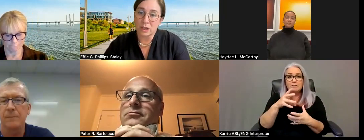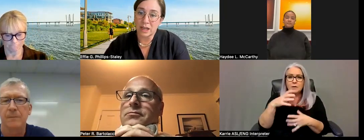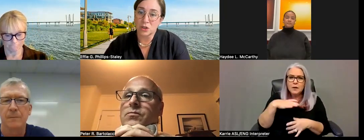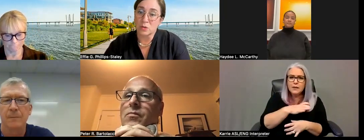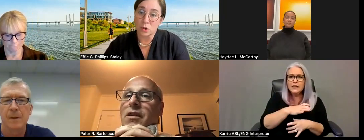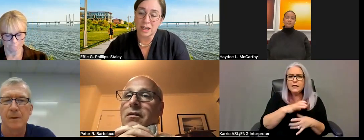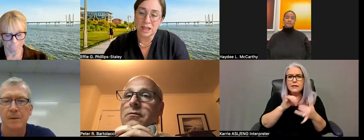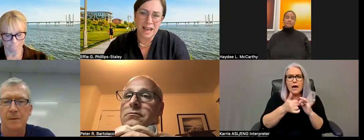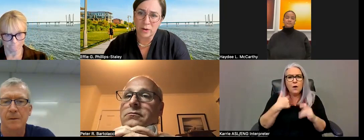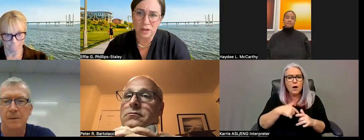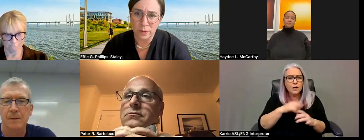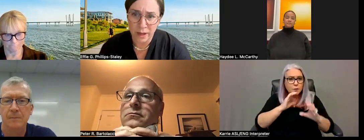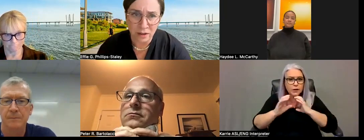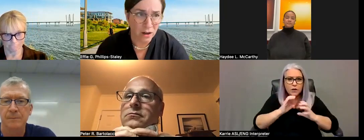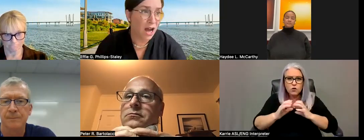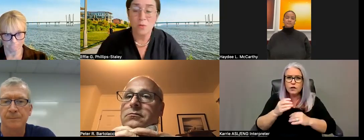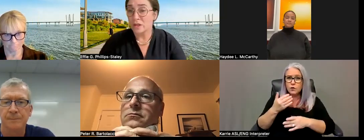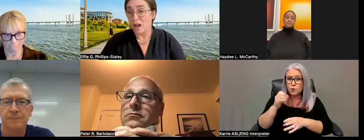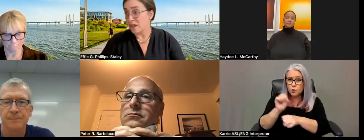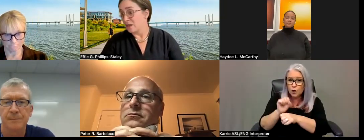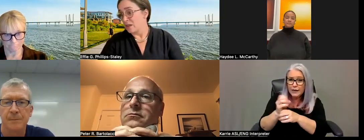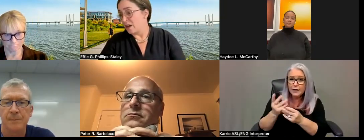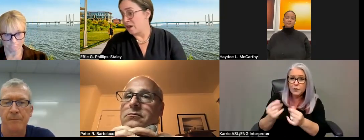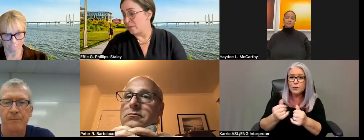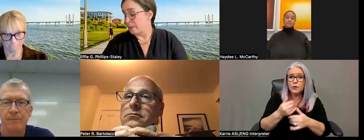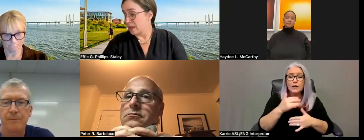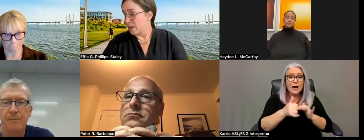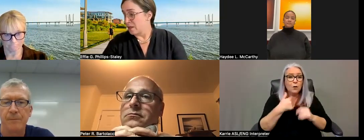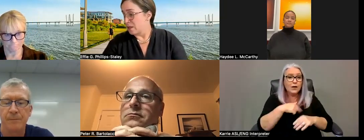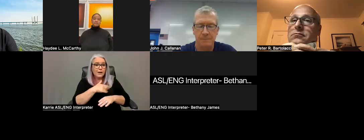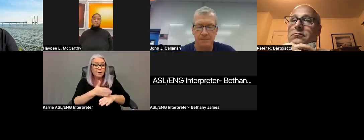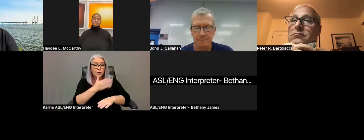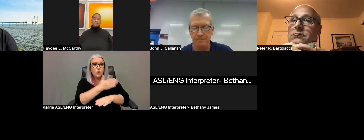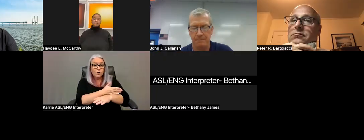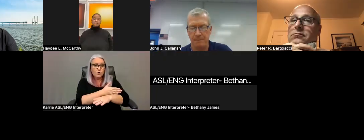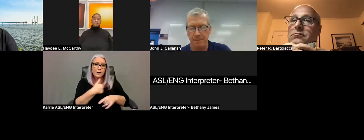our communication is working and how it can be better. I will not